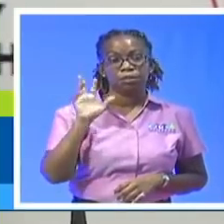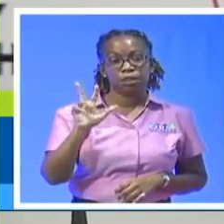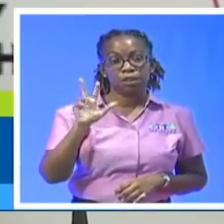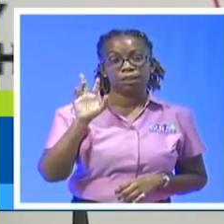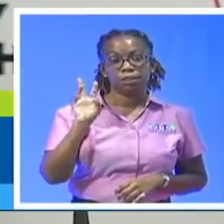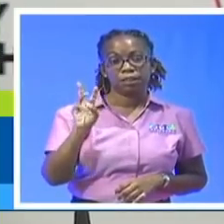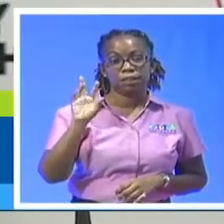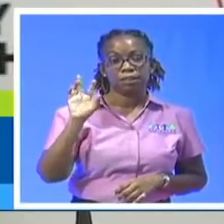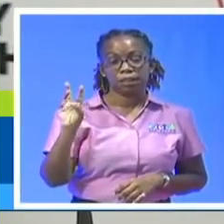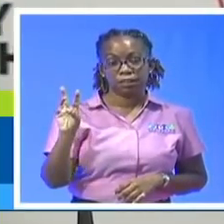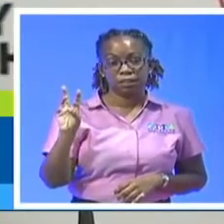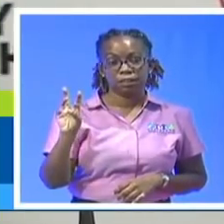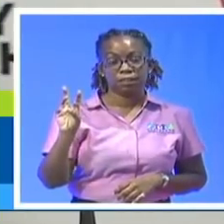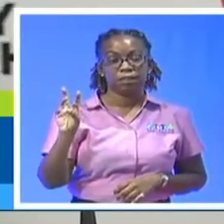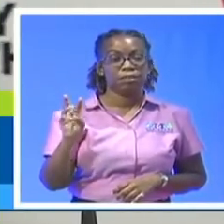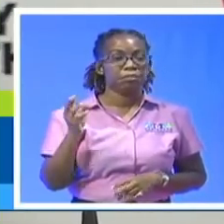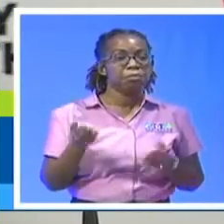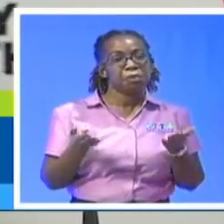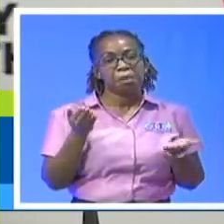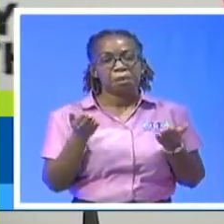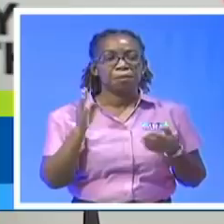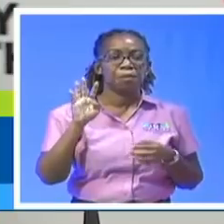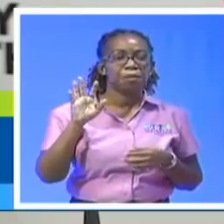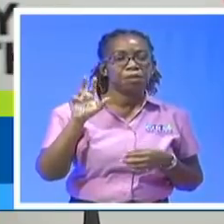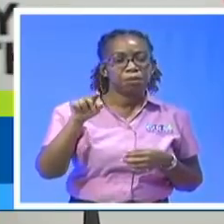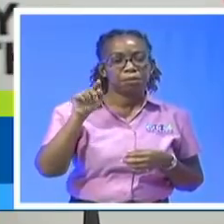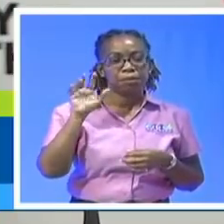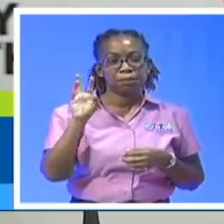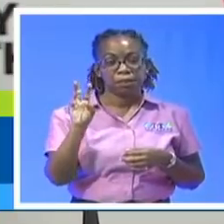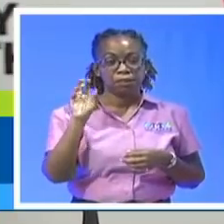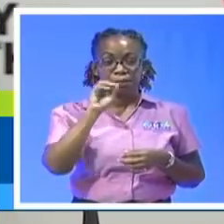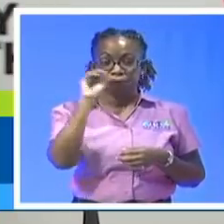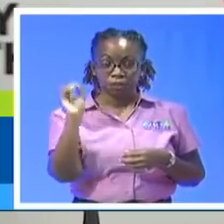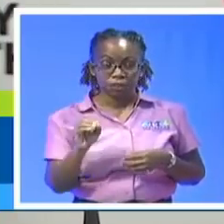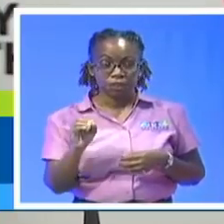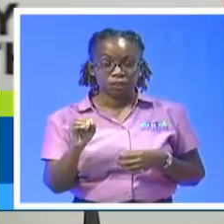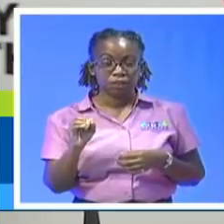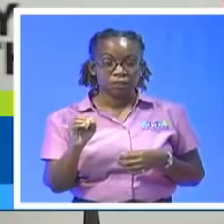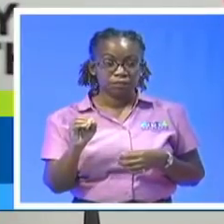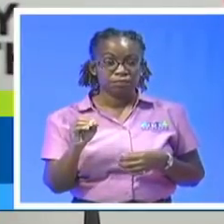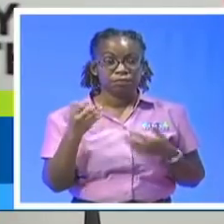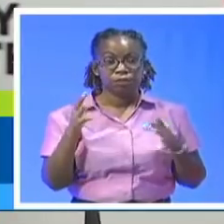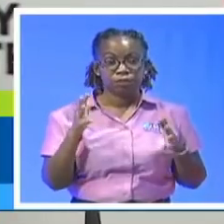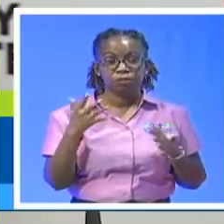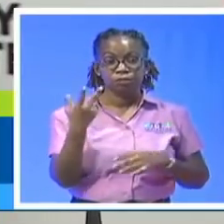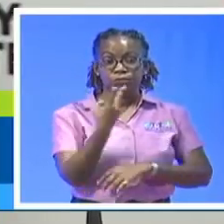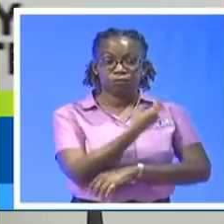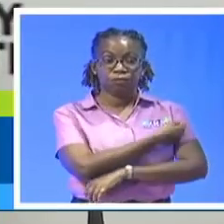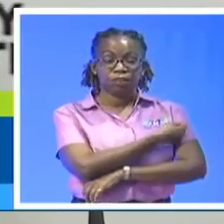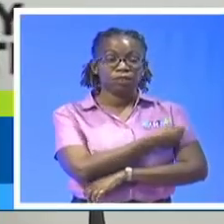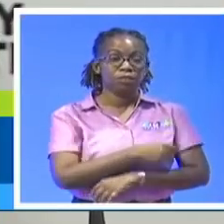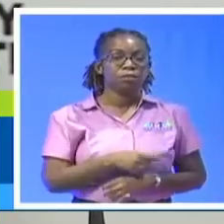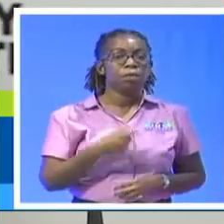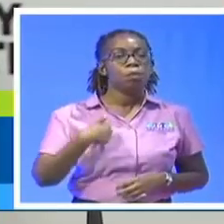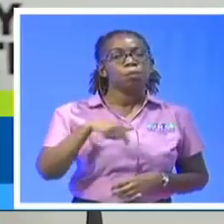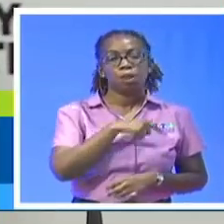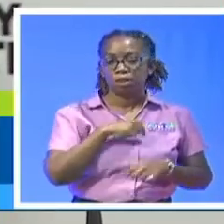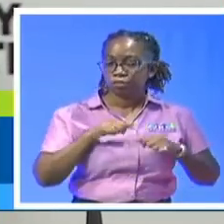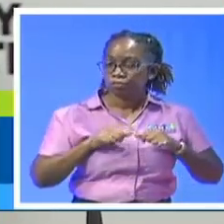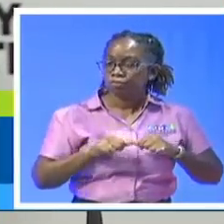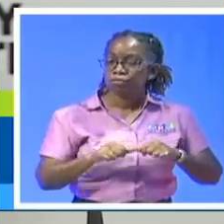638,366, about 45.6% of the population. We continue to do roughly